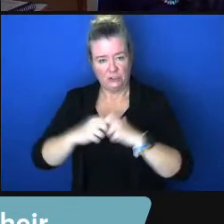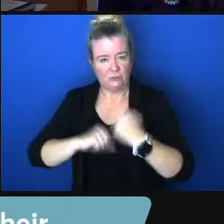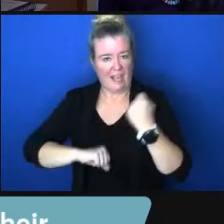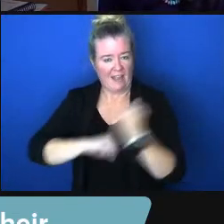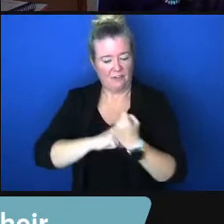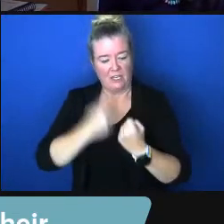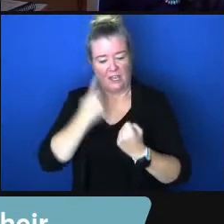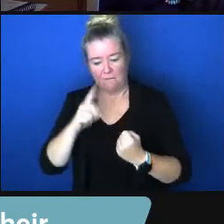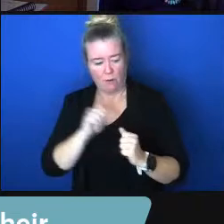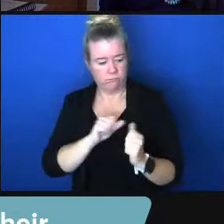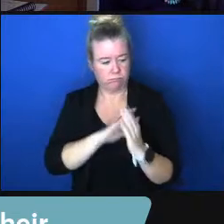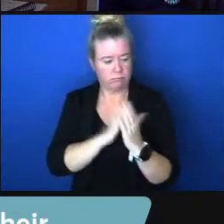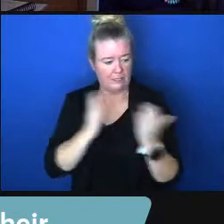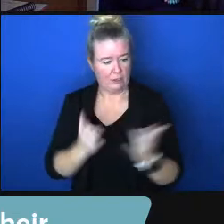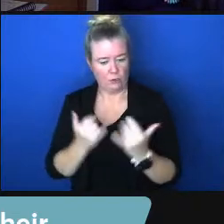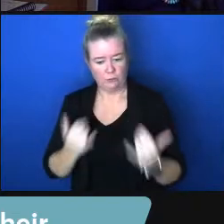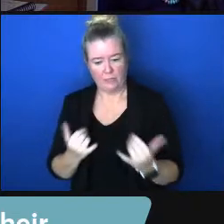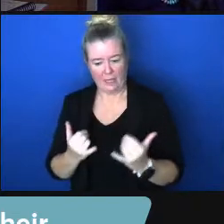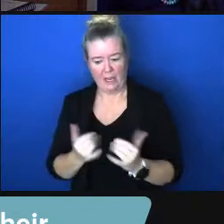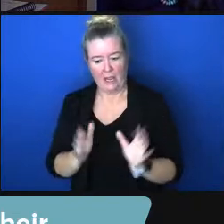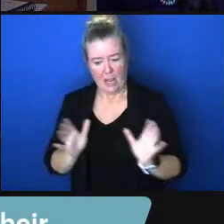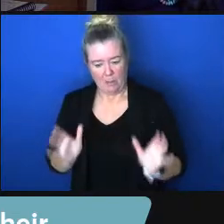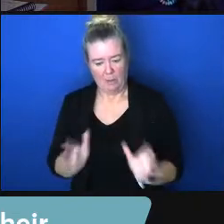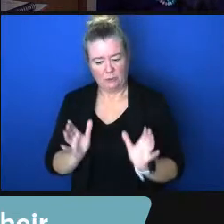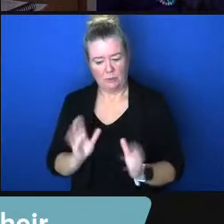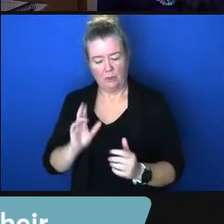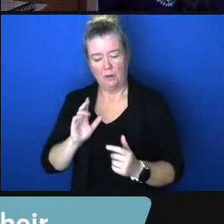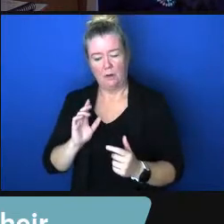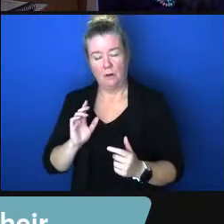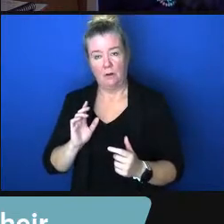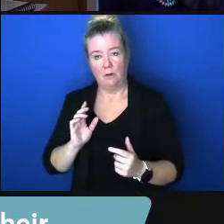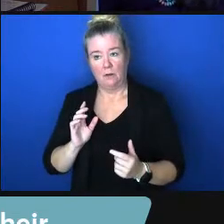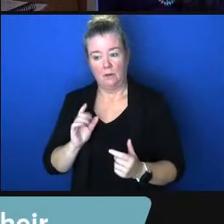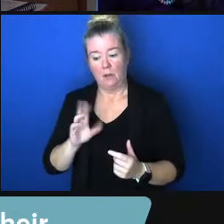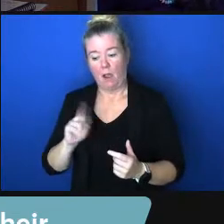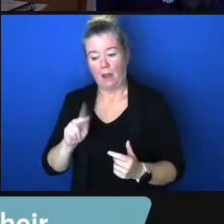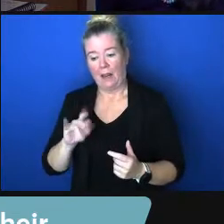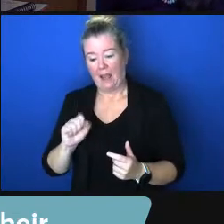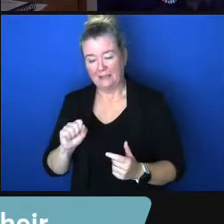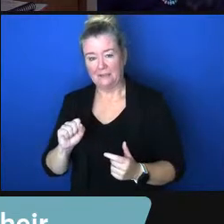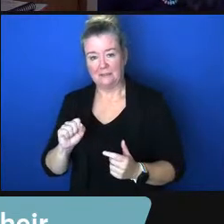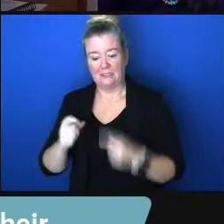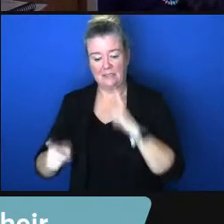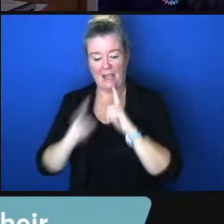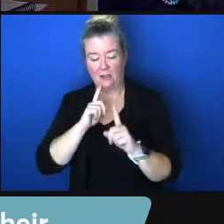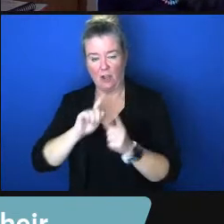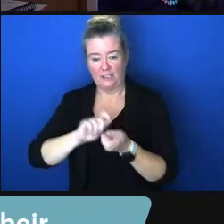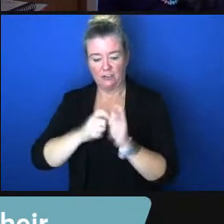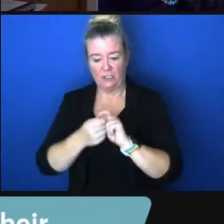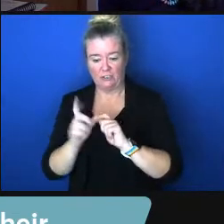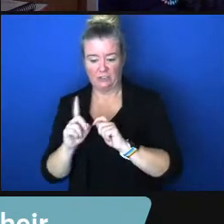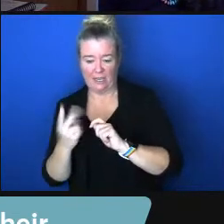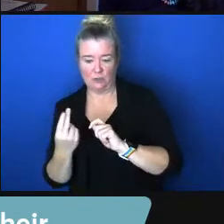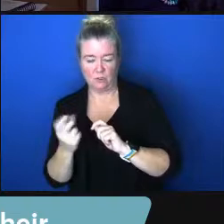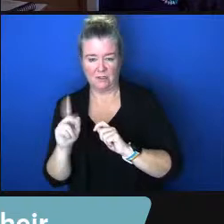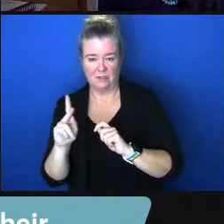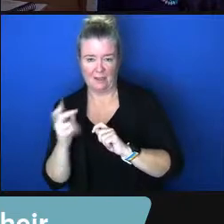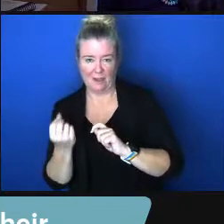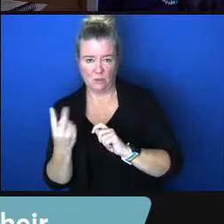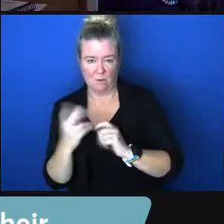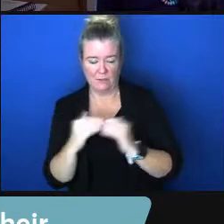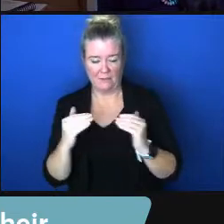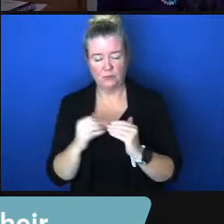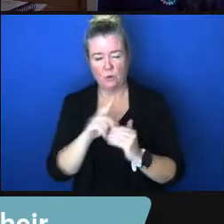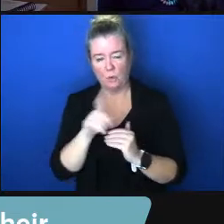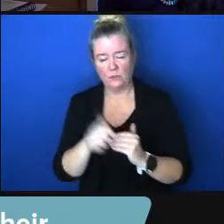for and addressed here today are perpetuated unless the dialogue is changed at the K-12 level. So what they're asking is, what do